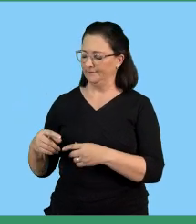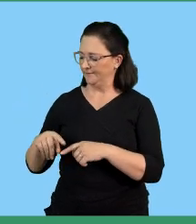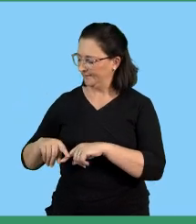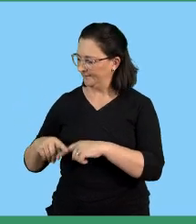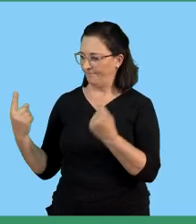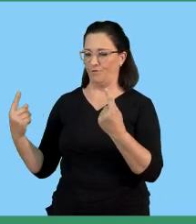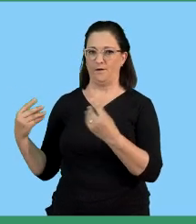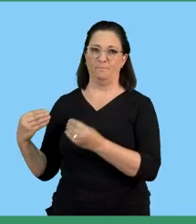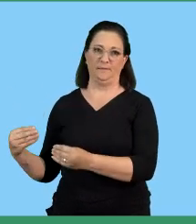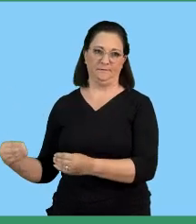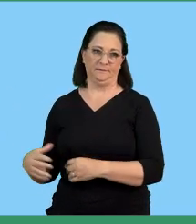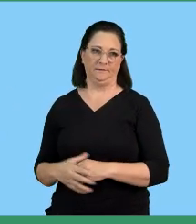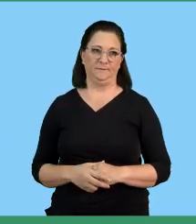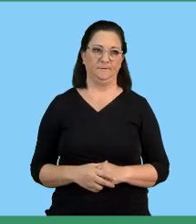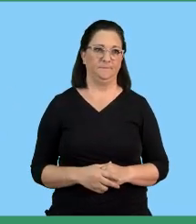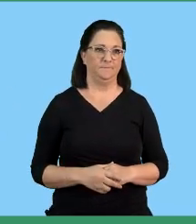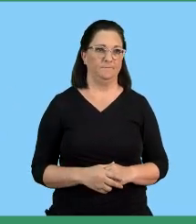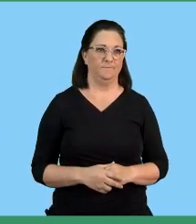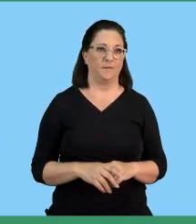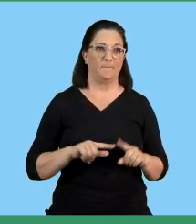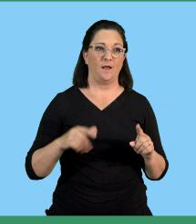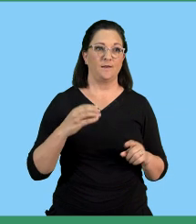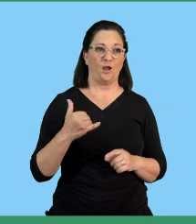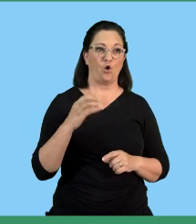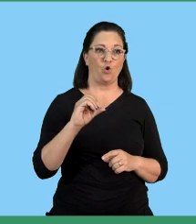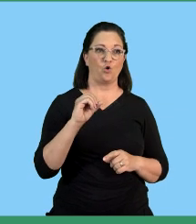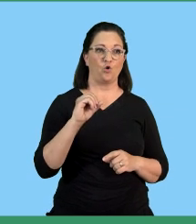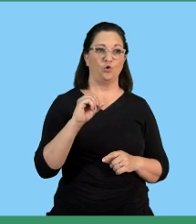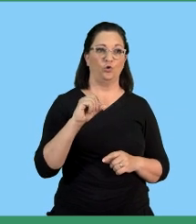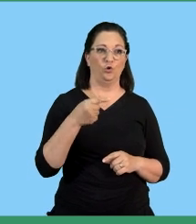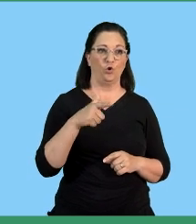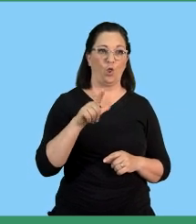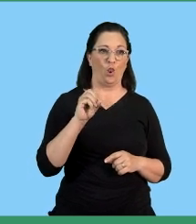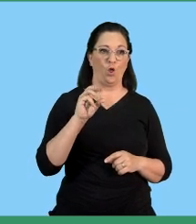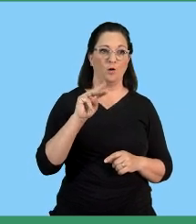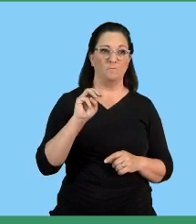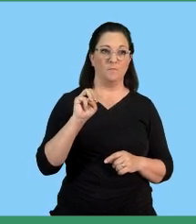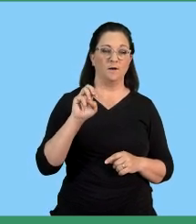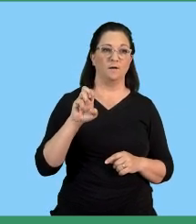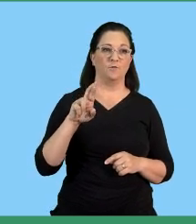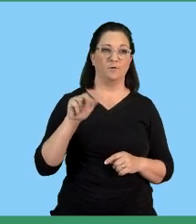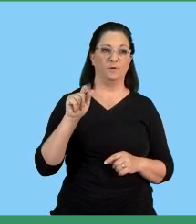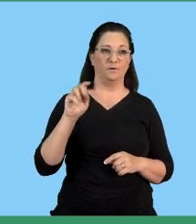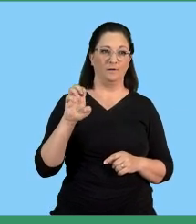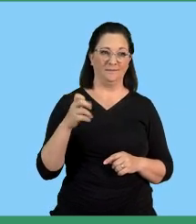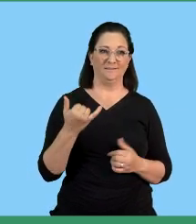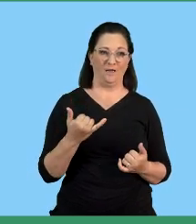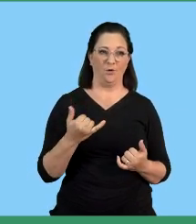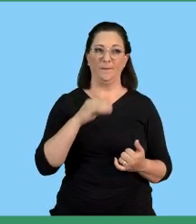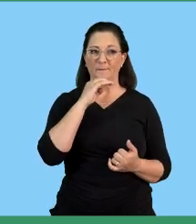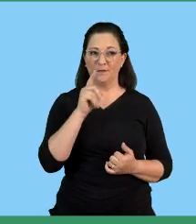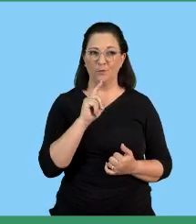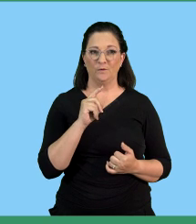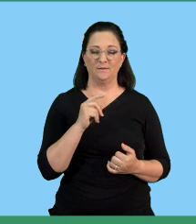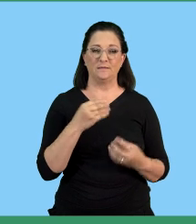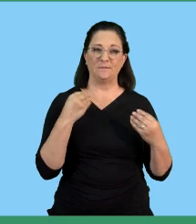totally different. Right, still on conglomerate diversification. Conglomerate diversification means that a